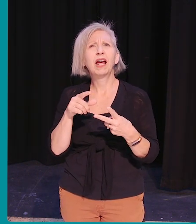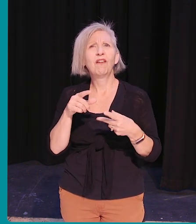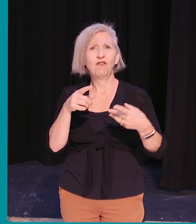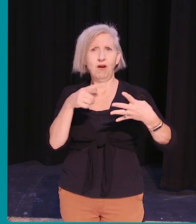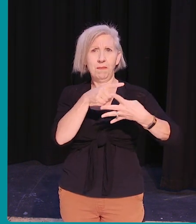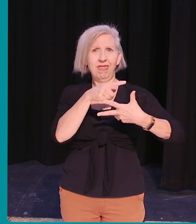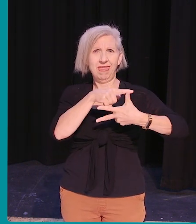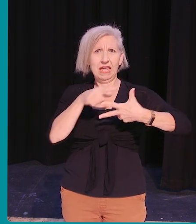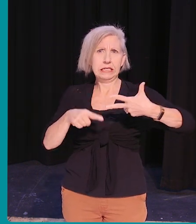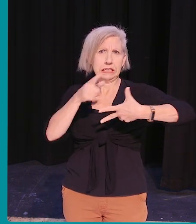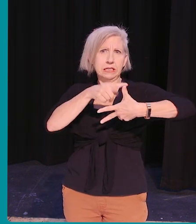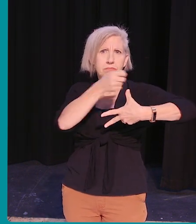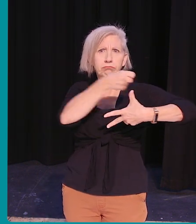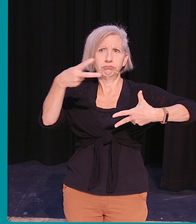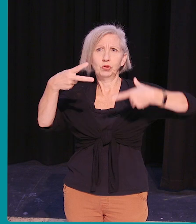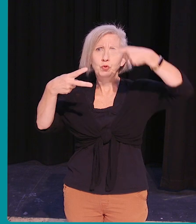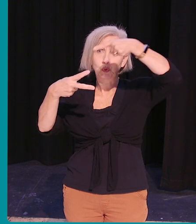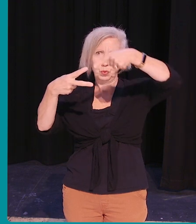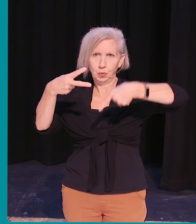information literacy.